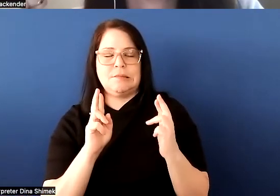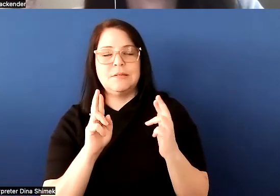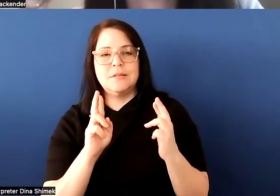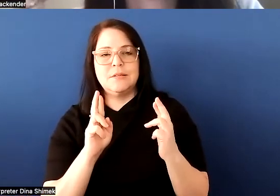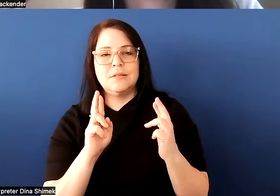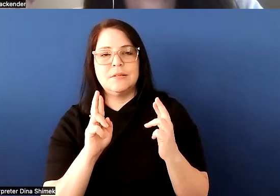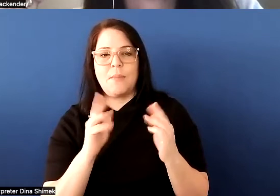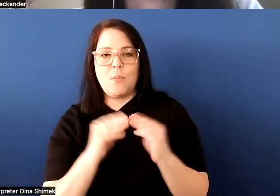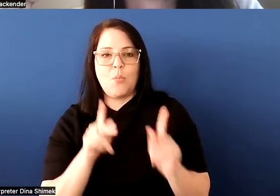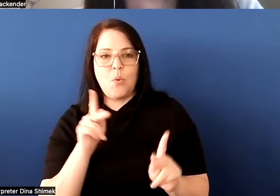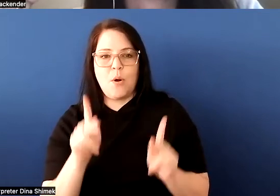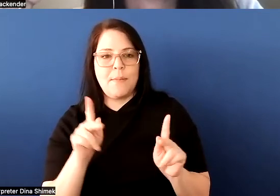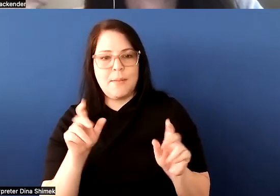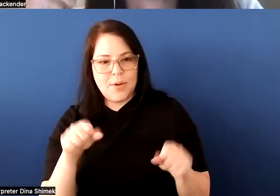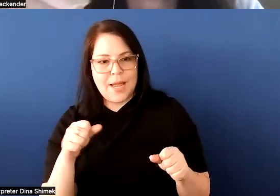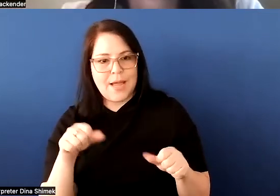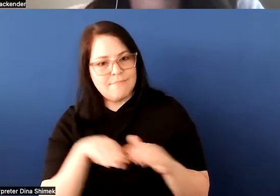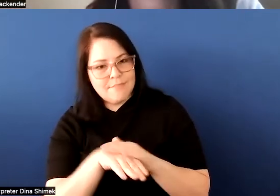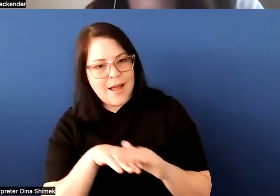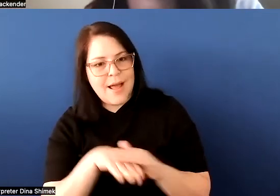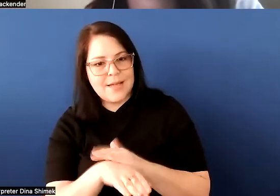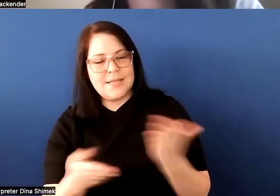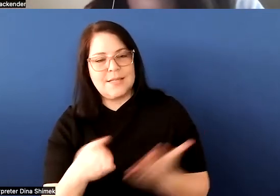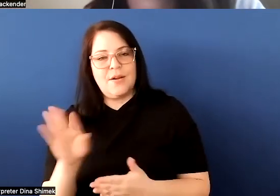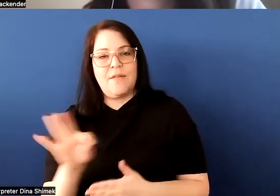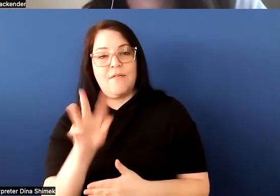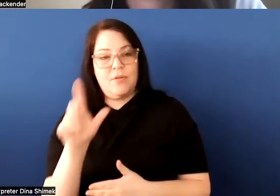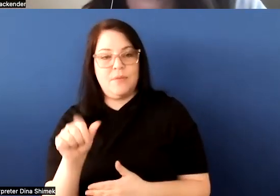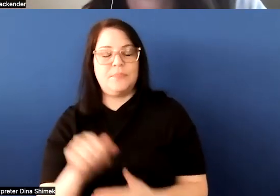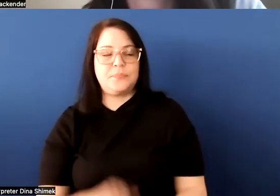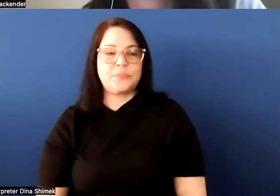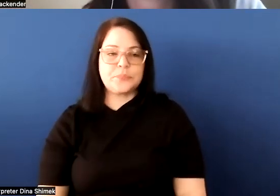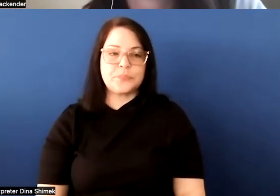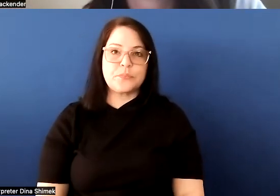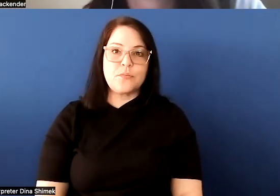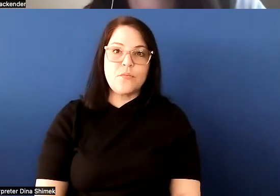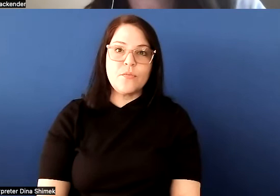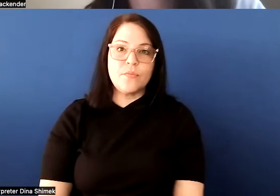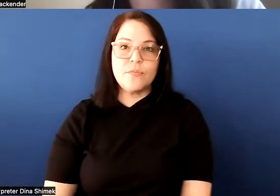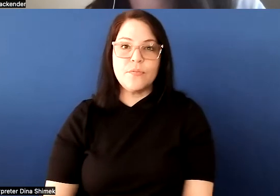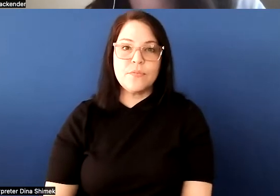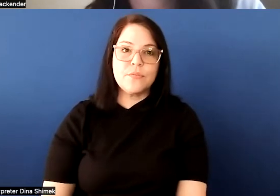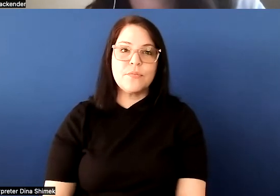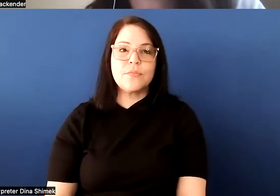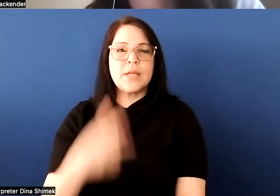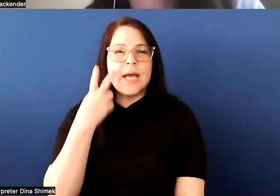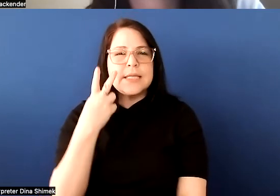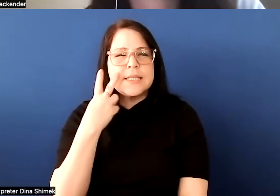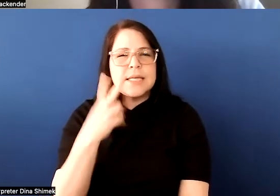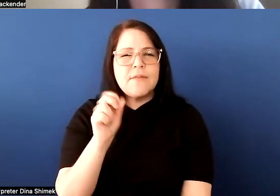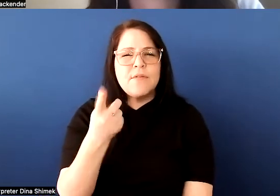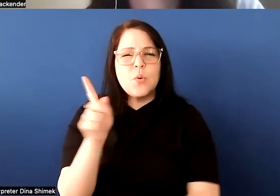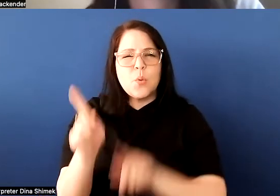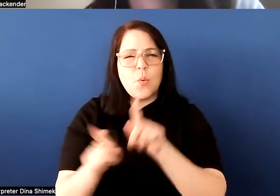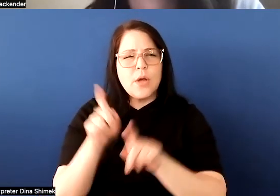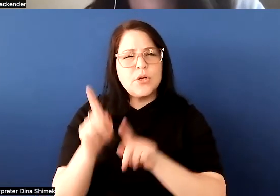more individuals with disabilities in the state of Florida can qualify for an account. We'll take I see some 2 couple more questions